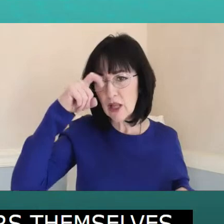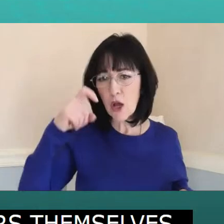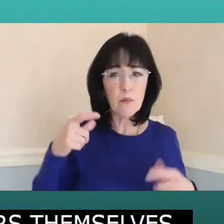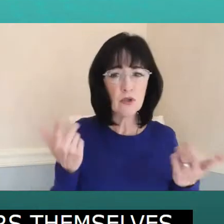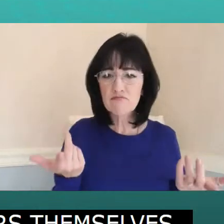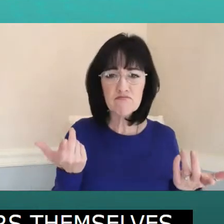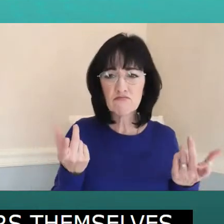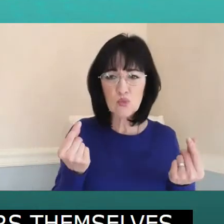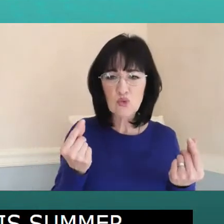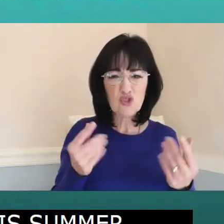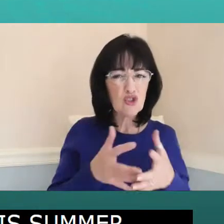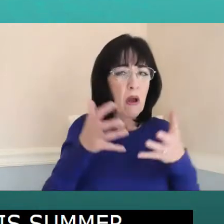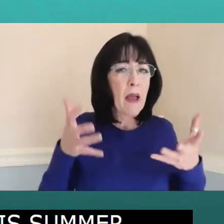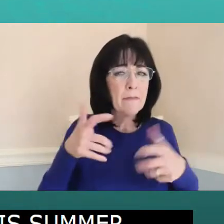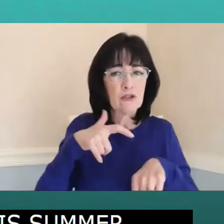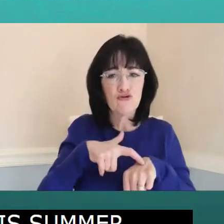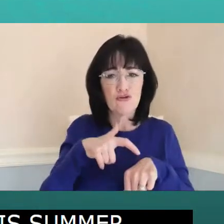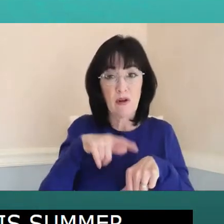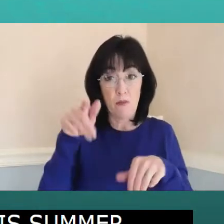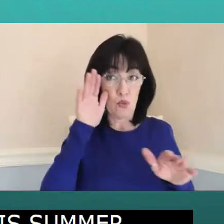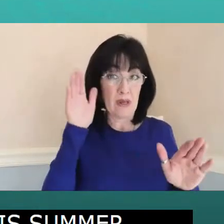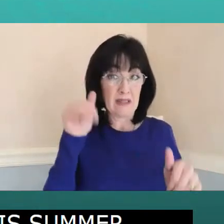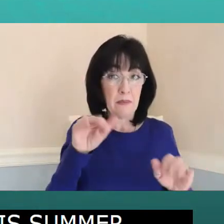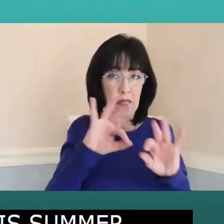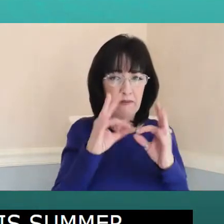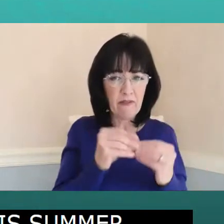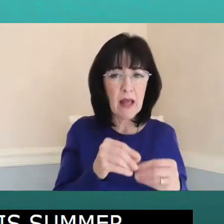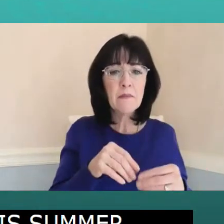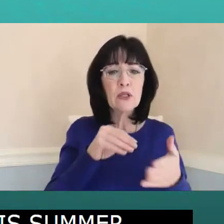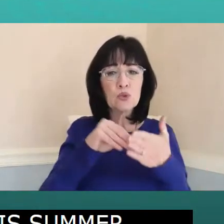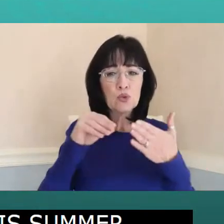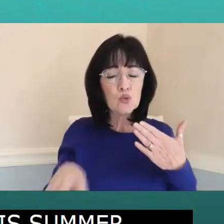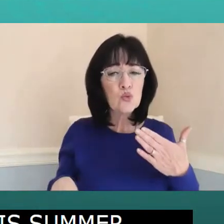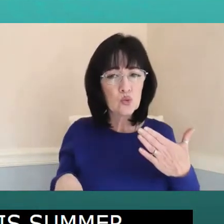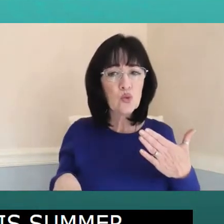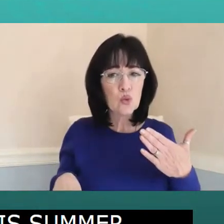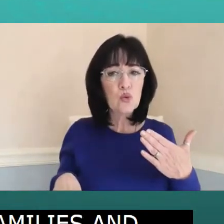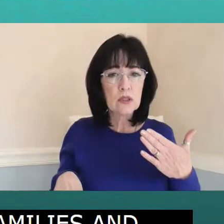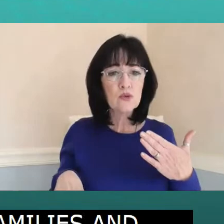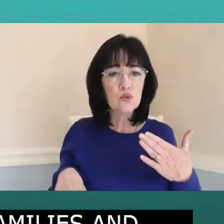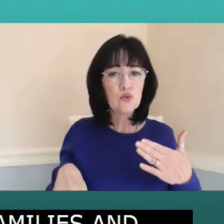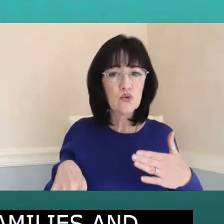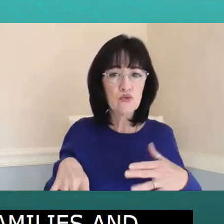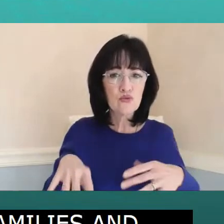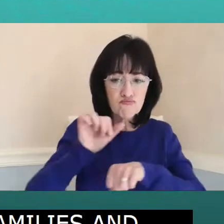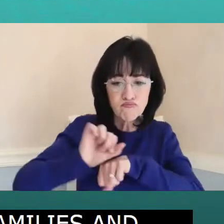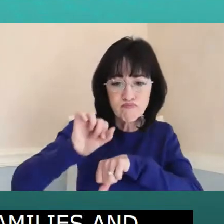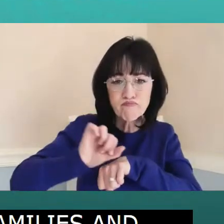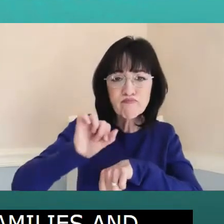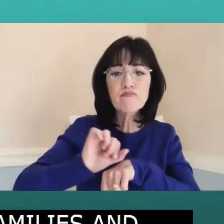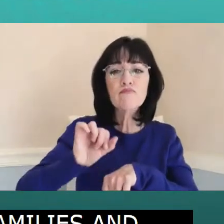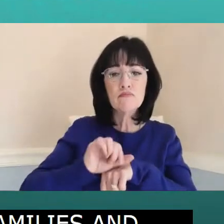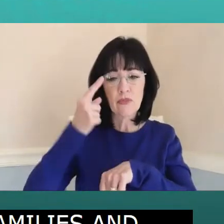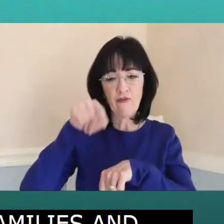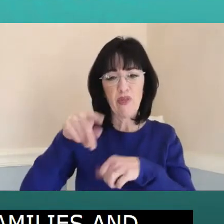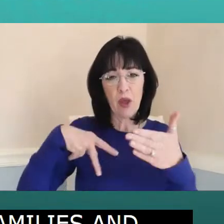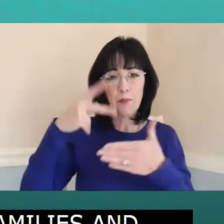How much time do you expect families and students to take for these programs every single day?